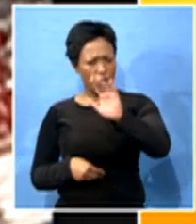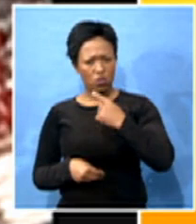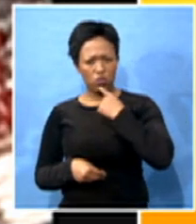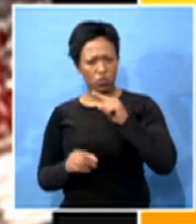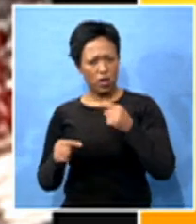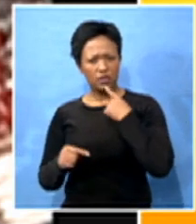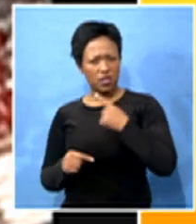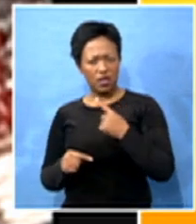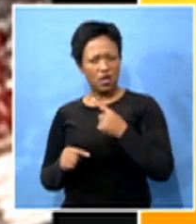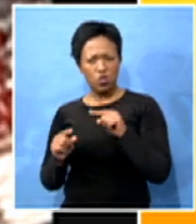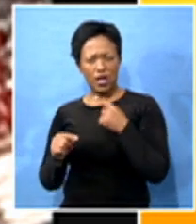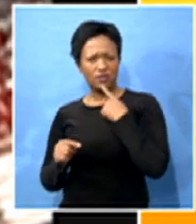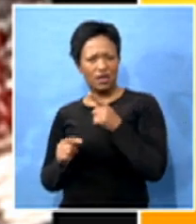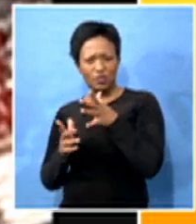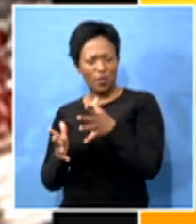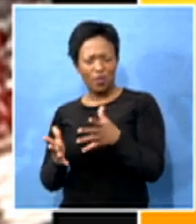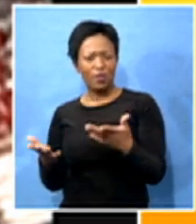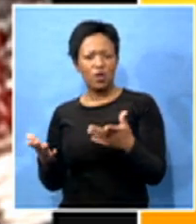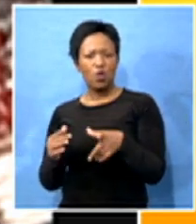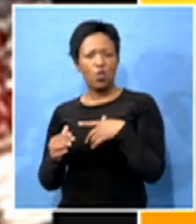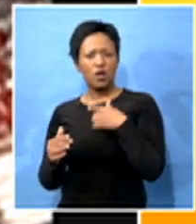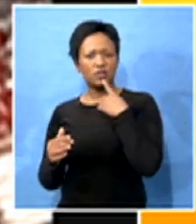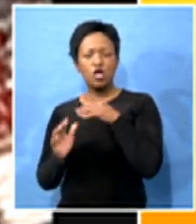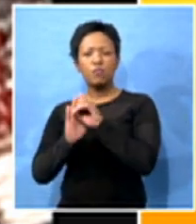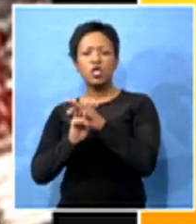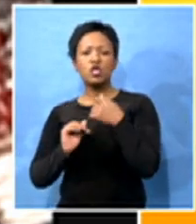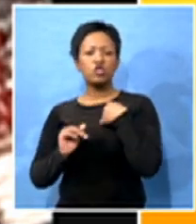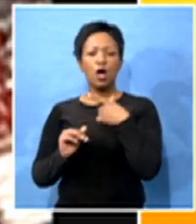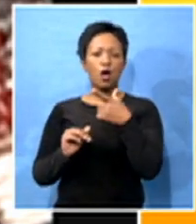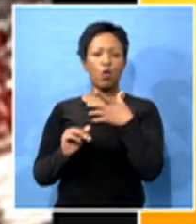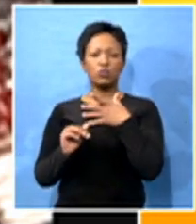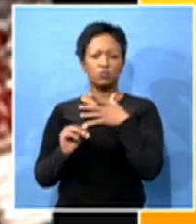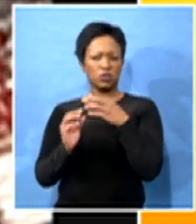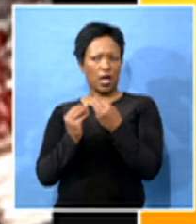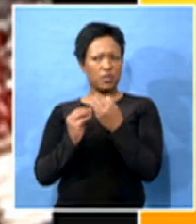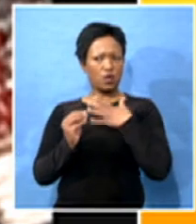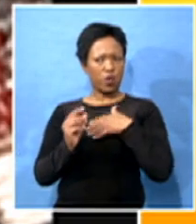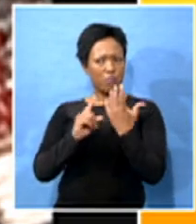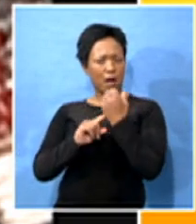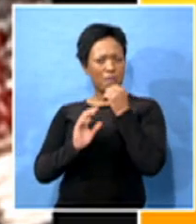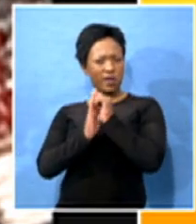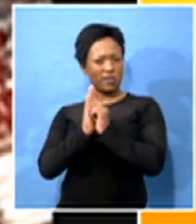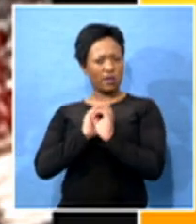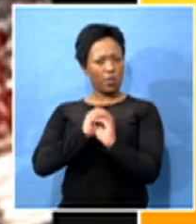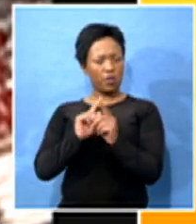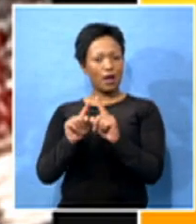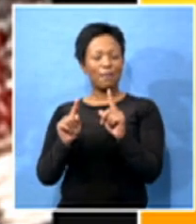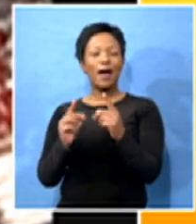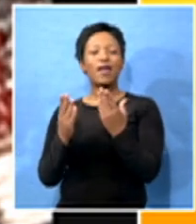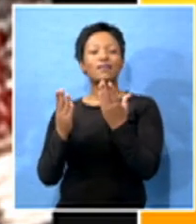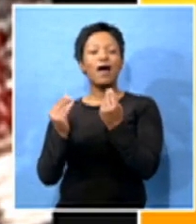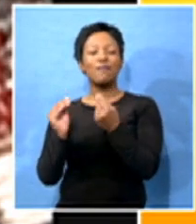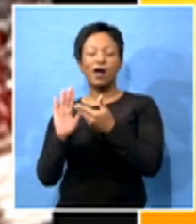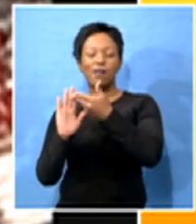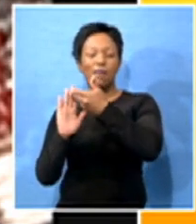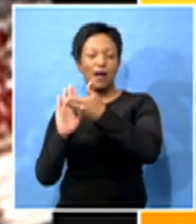saying these kind of things, and that there's an agenda by the media and this, that, and the next. But no one knows what's going on behind the scenes. But the numbers were there, the figures were there,